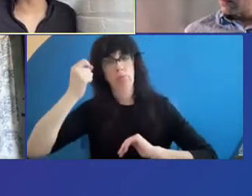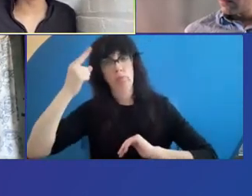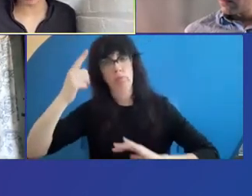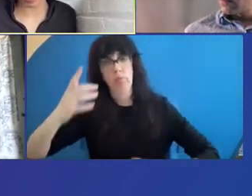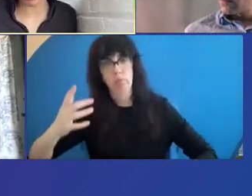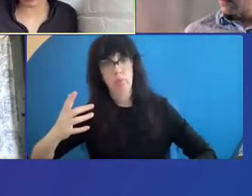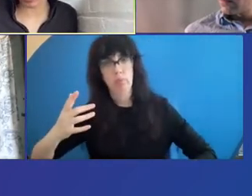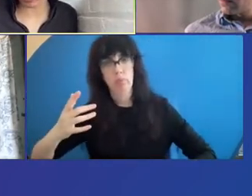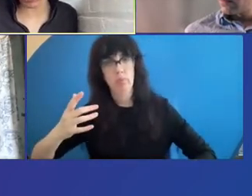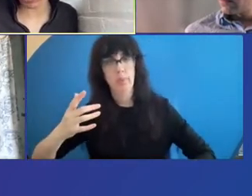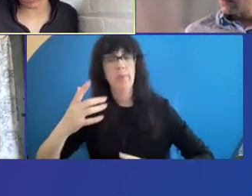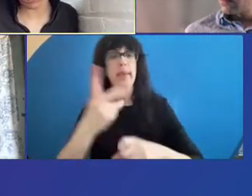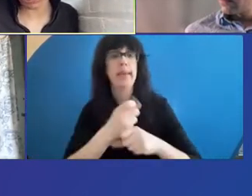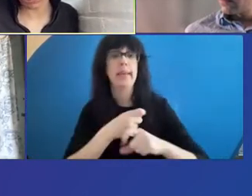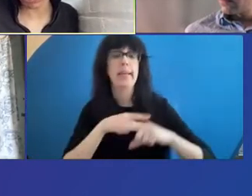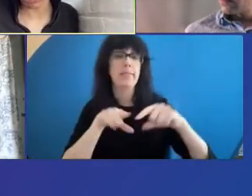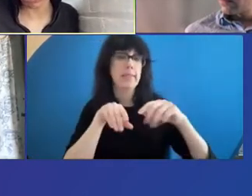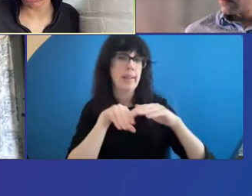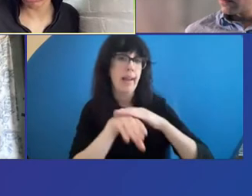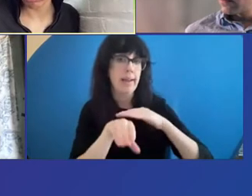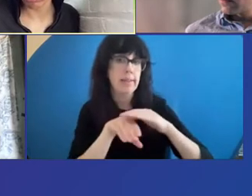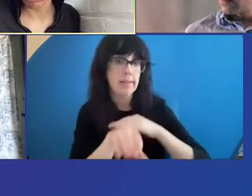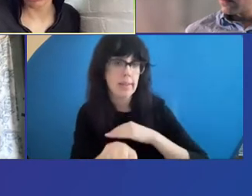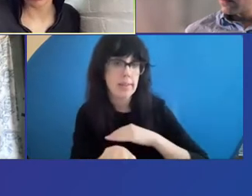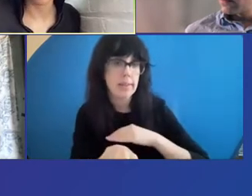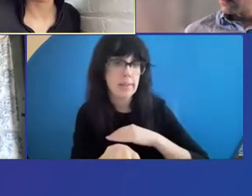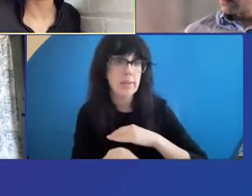that gains us access